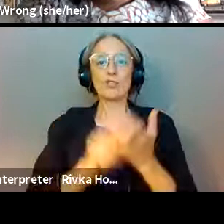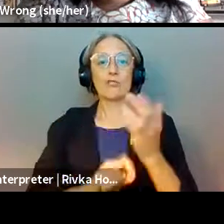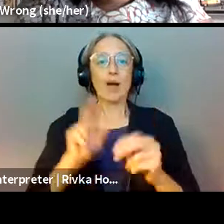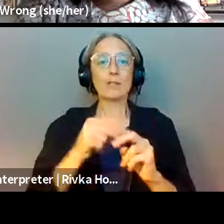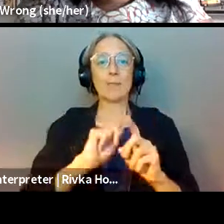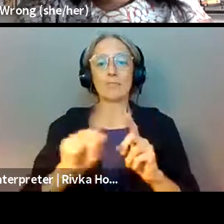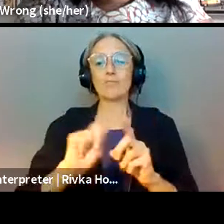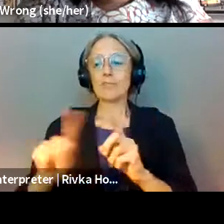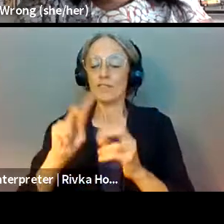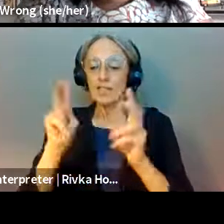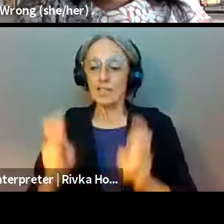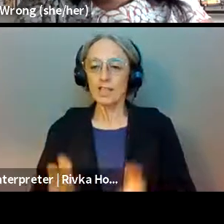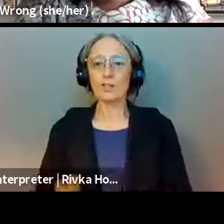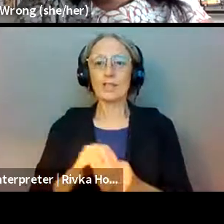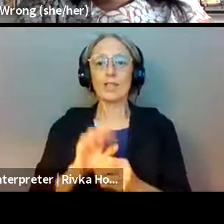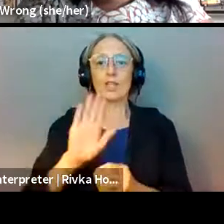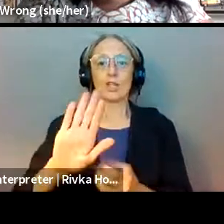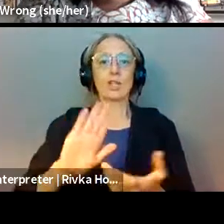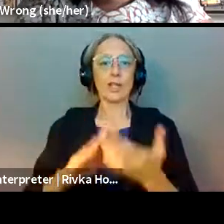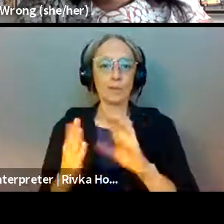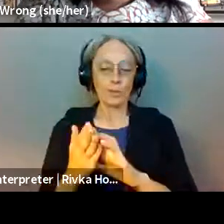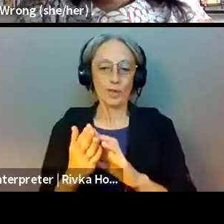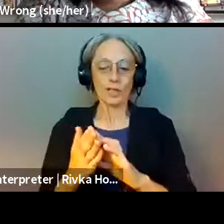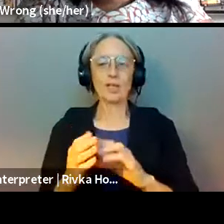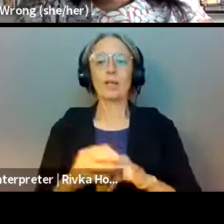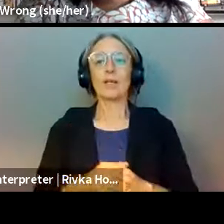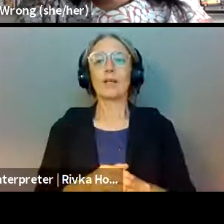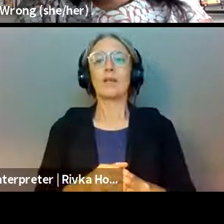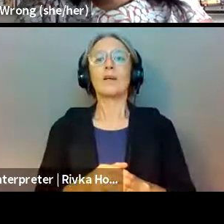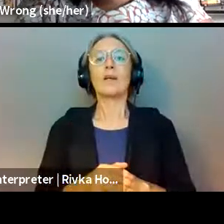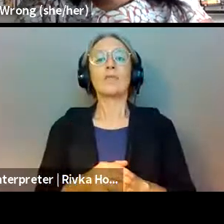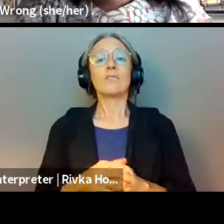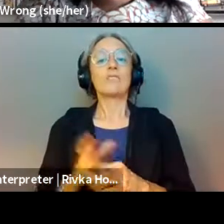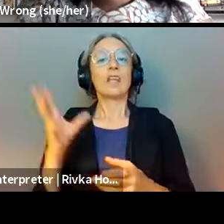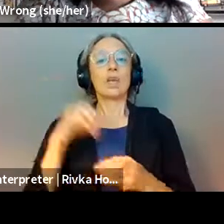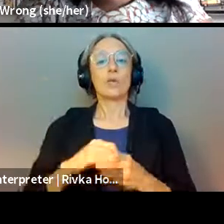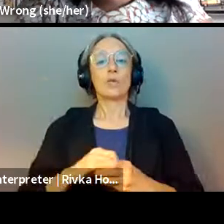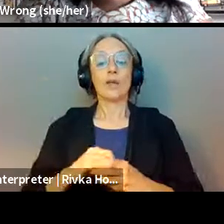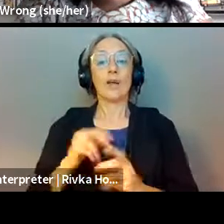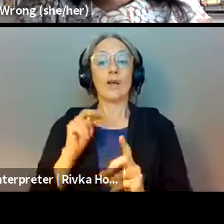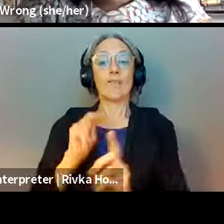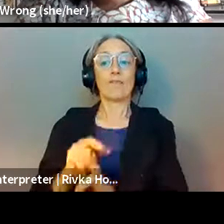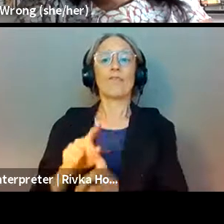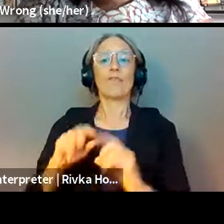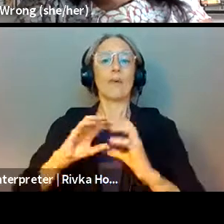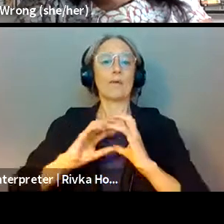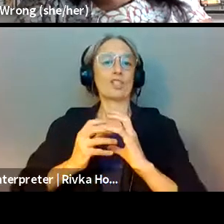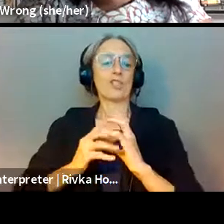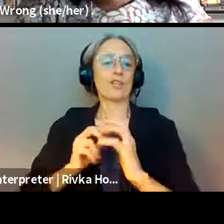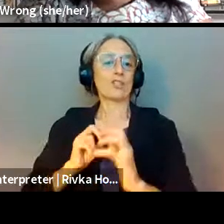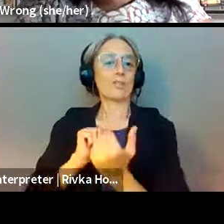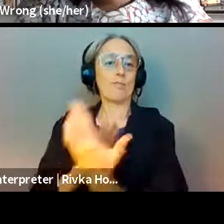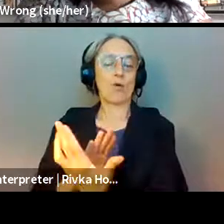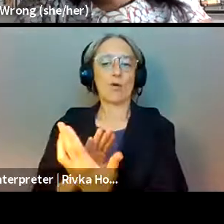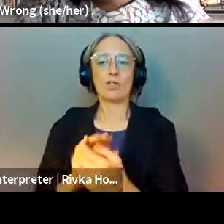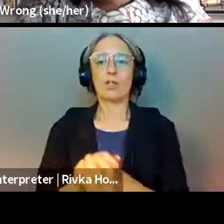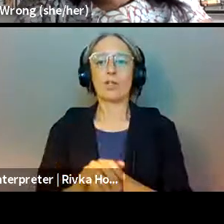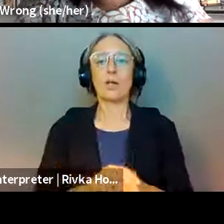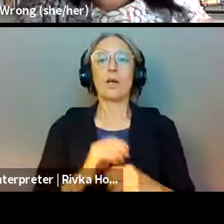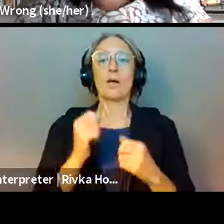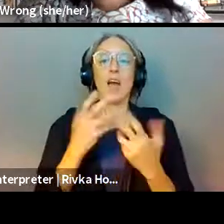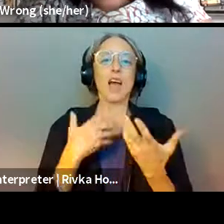her community faces with intersectional lens and been featured in a wide range of